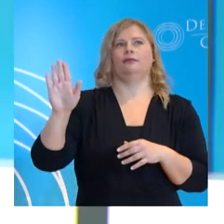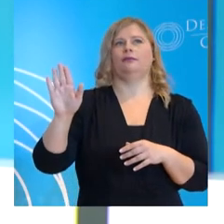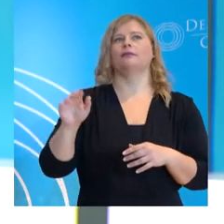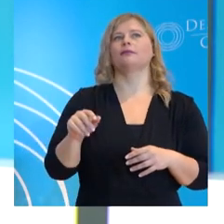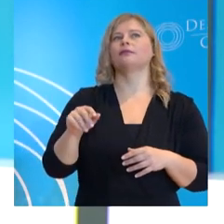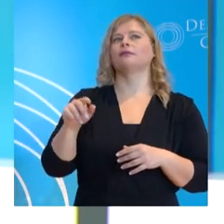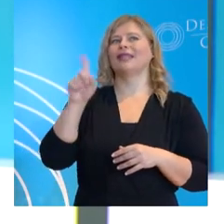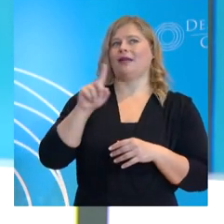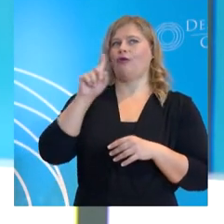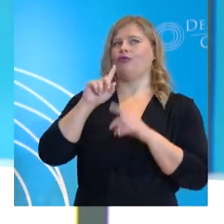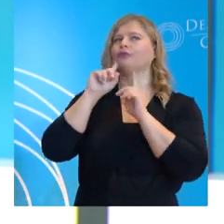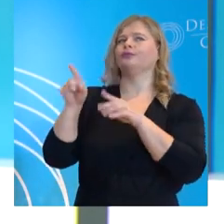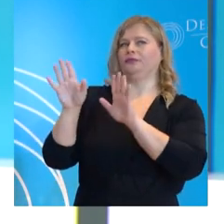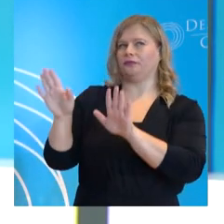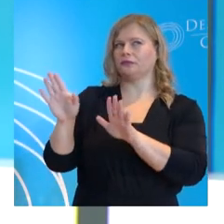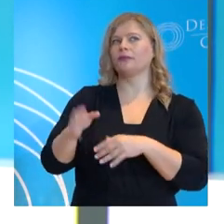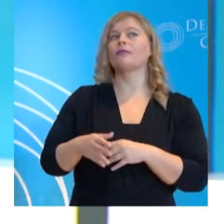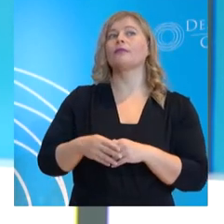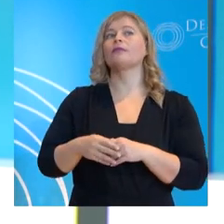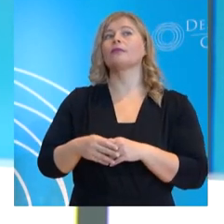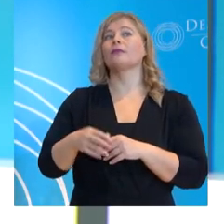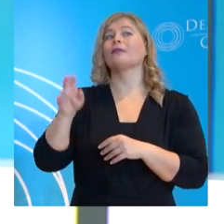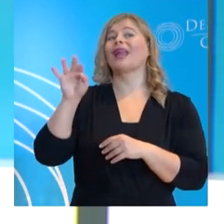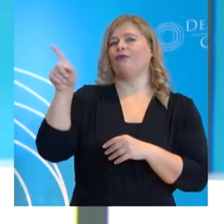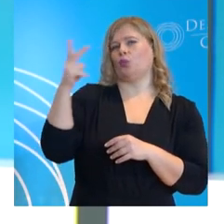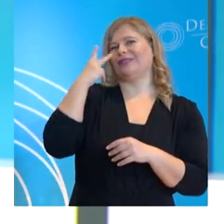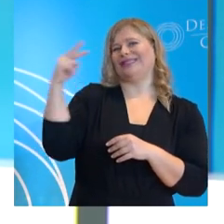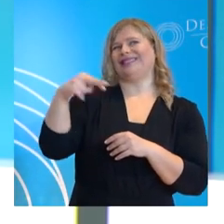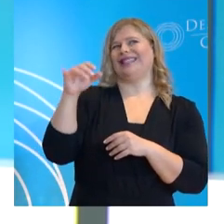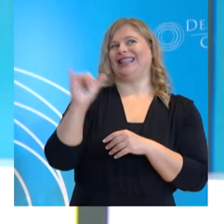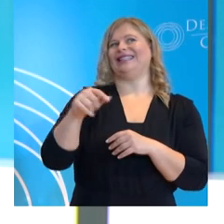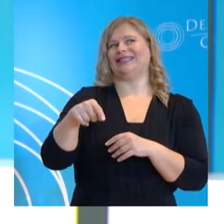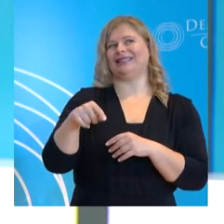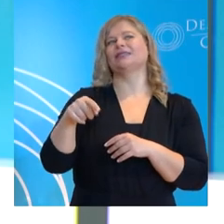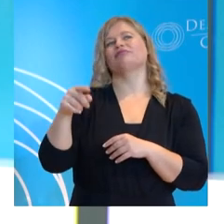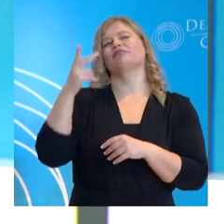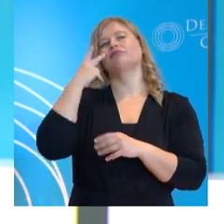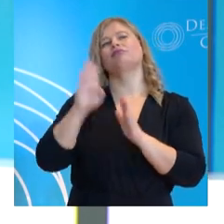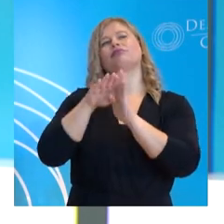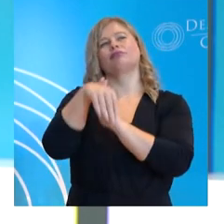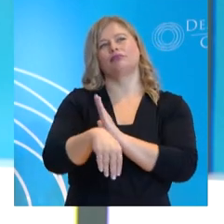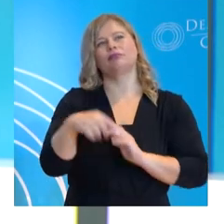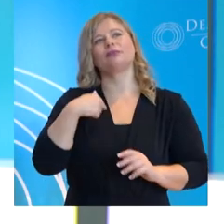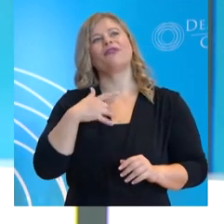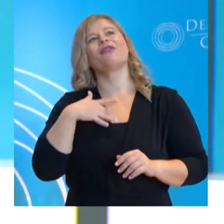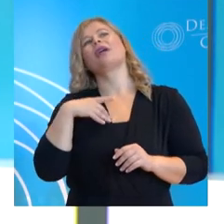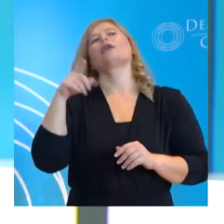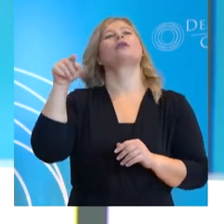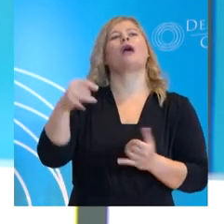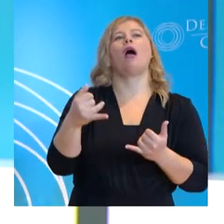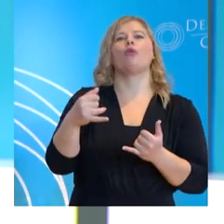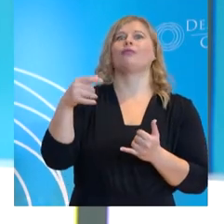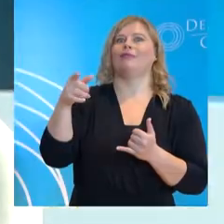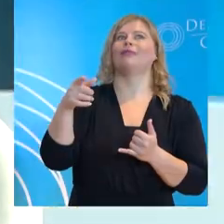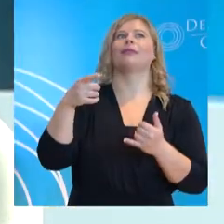this could become a permanent tool. In order for it to become a permanent tool, we, the member states, have to prove that we will make good use of the funds.